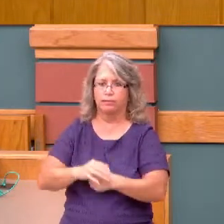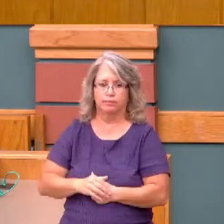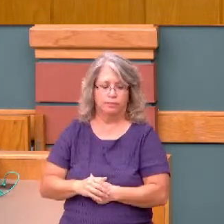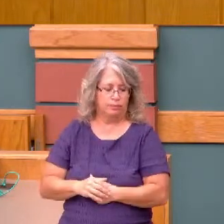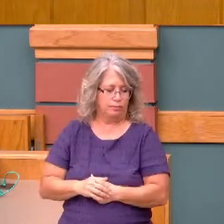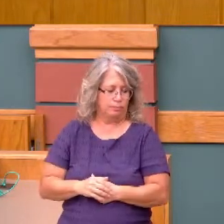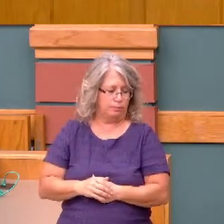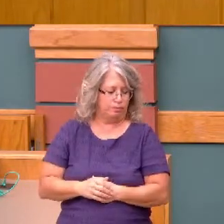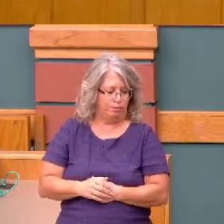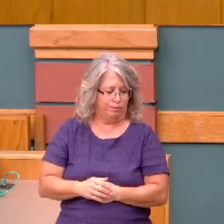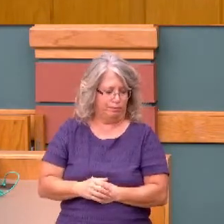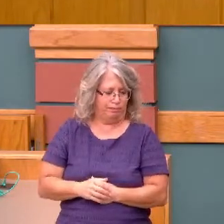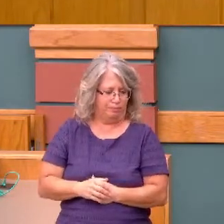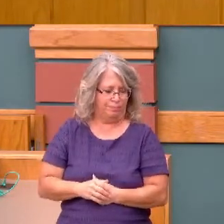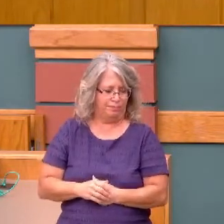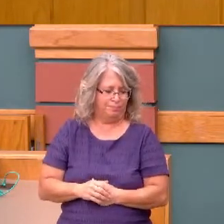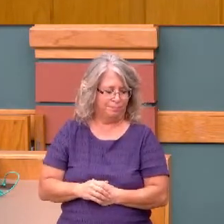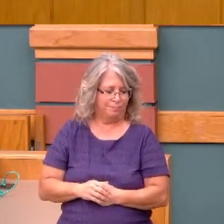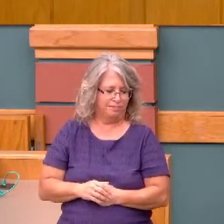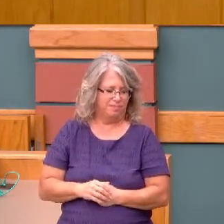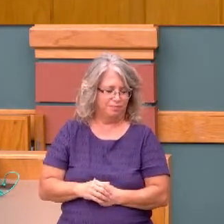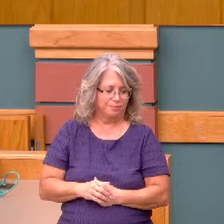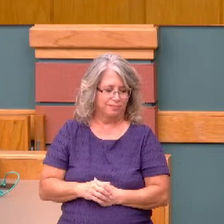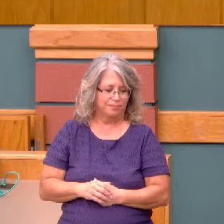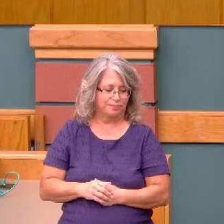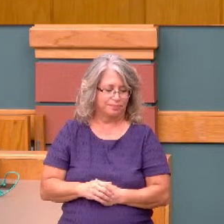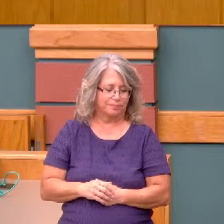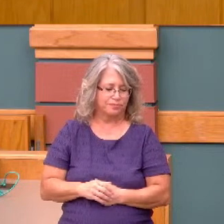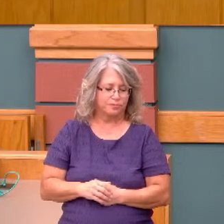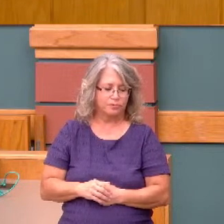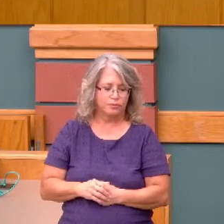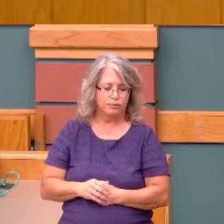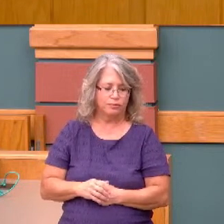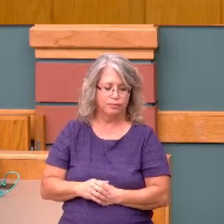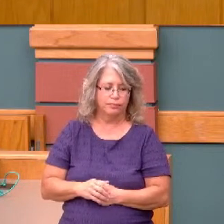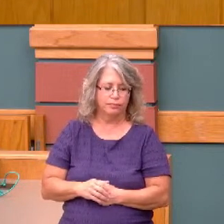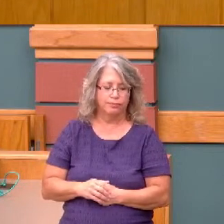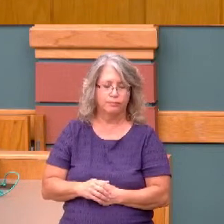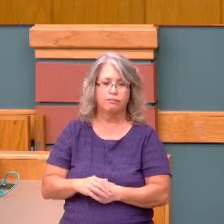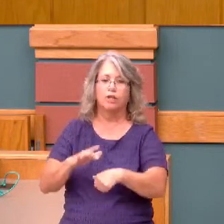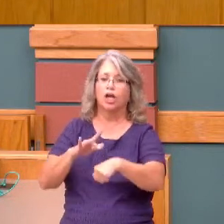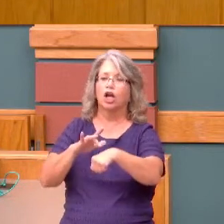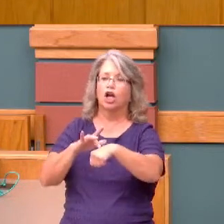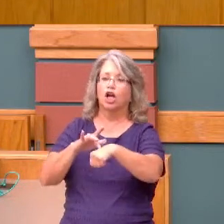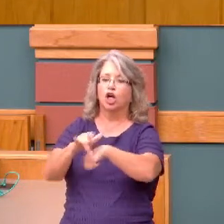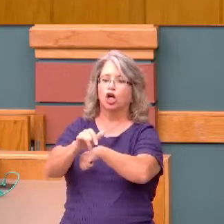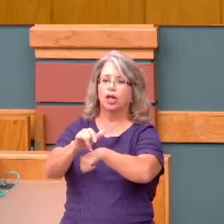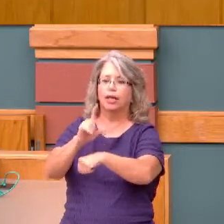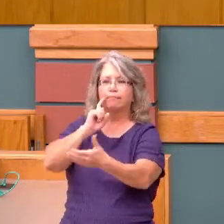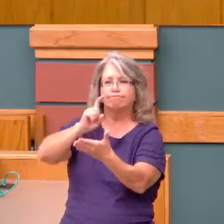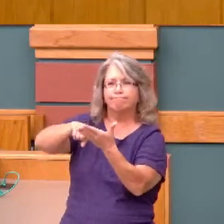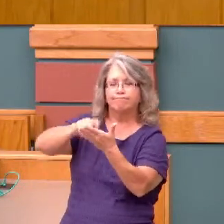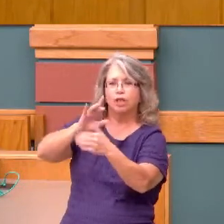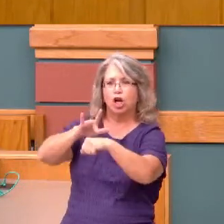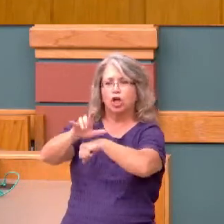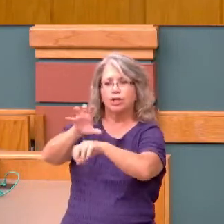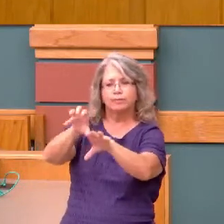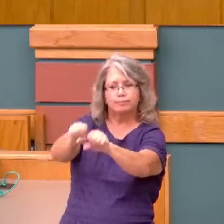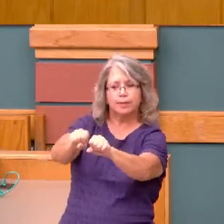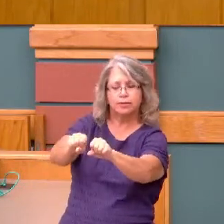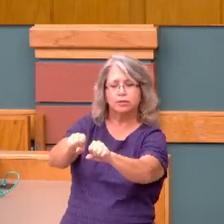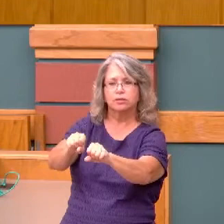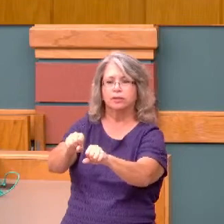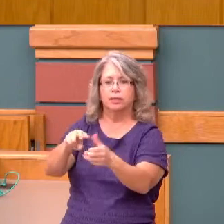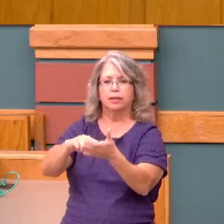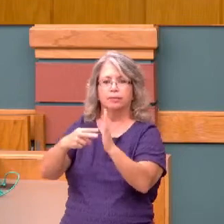Next slide. So, early detection. We need to test you. And the Public Health District is